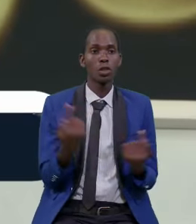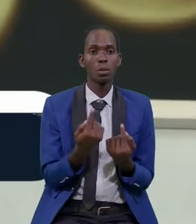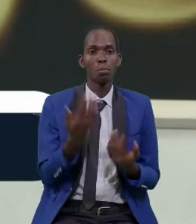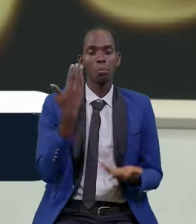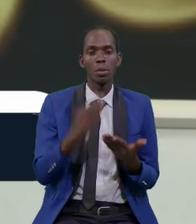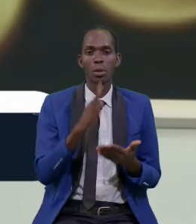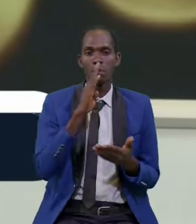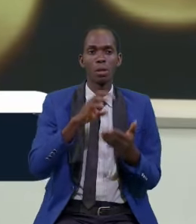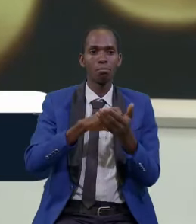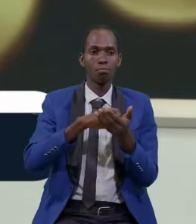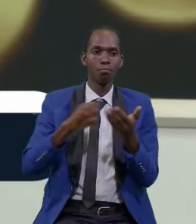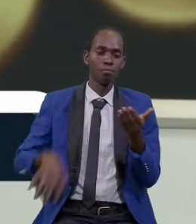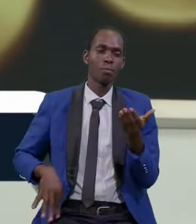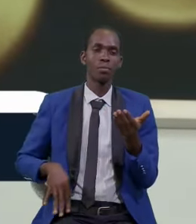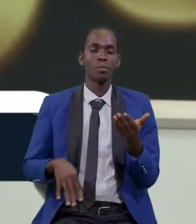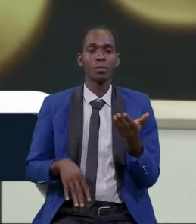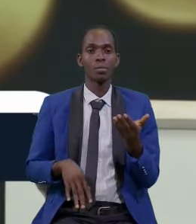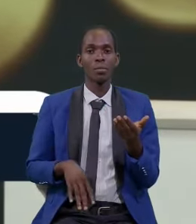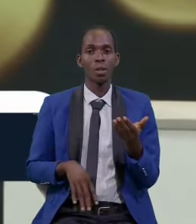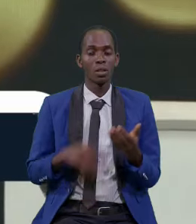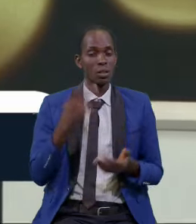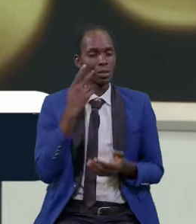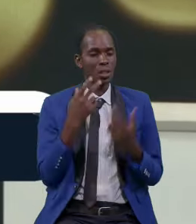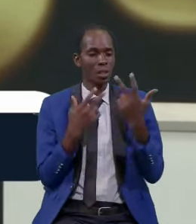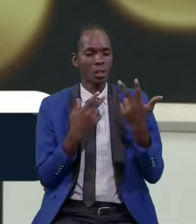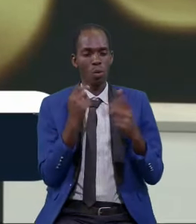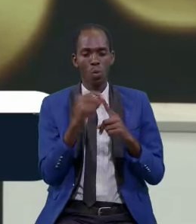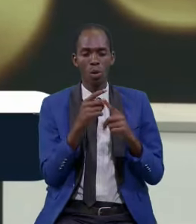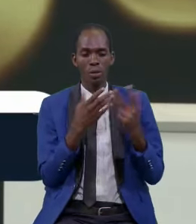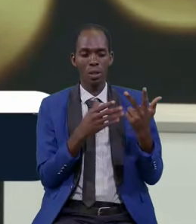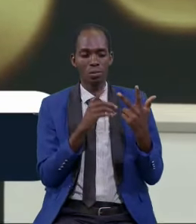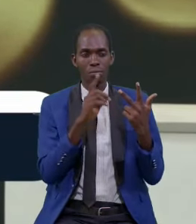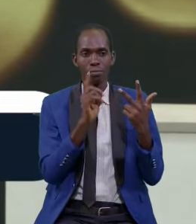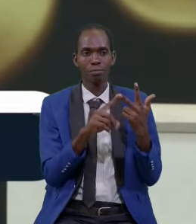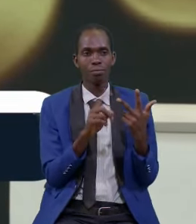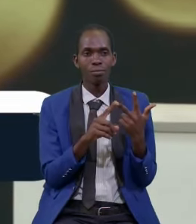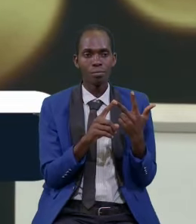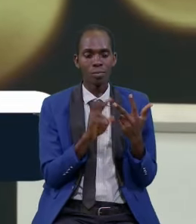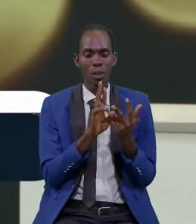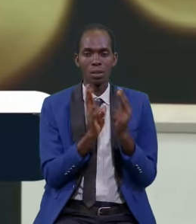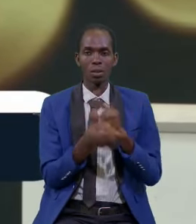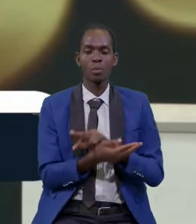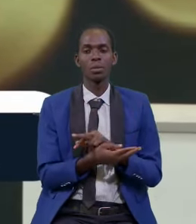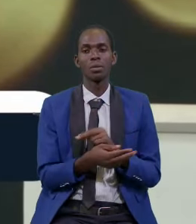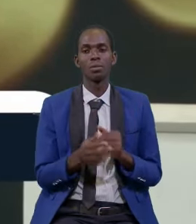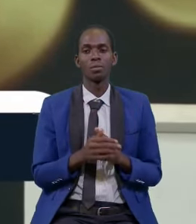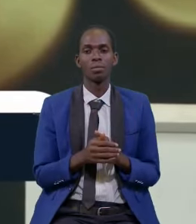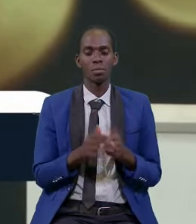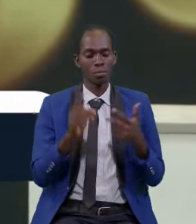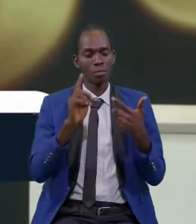blotted out. Do you see three things there? Number one, repentance. Number two,